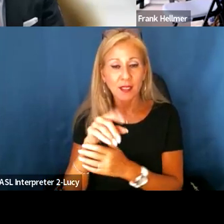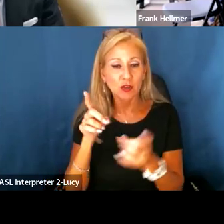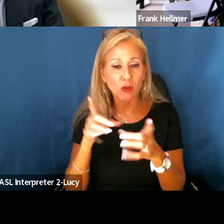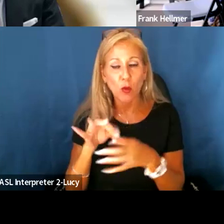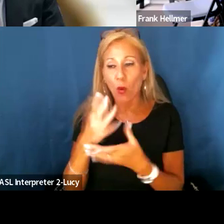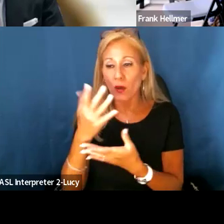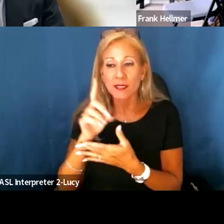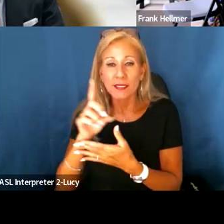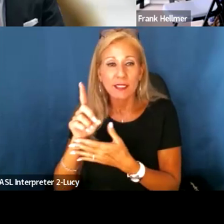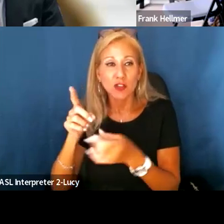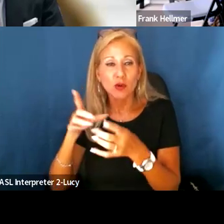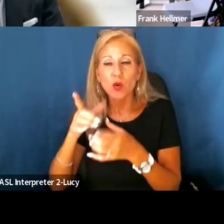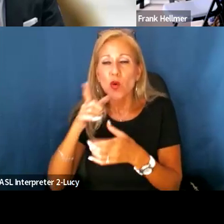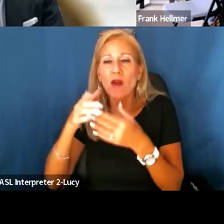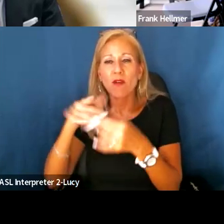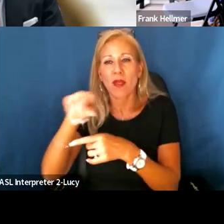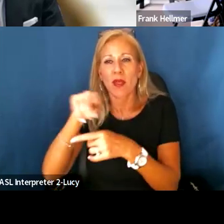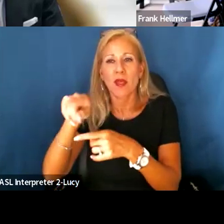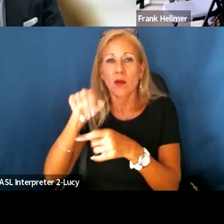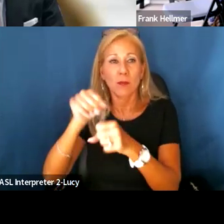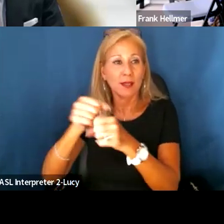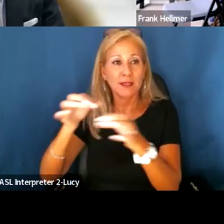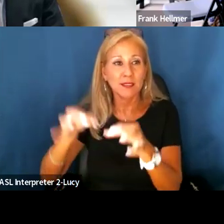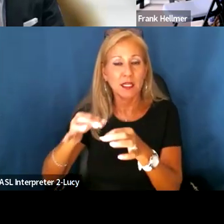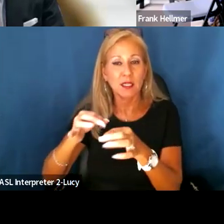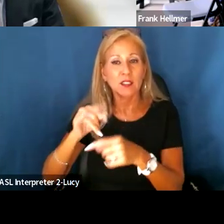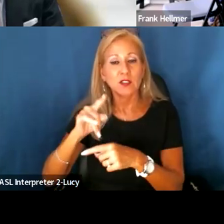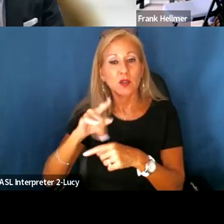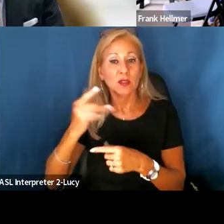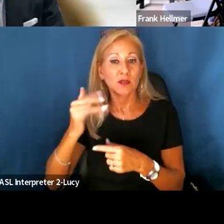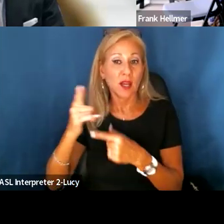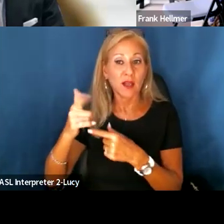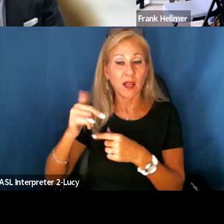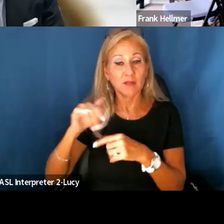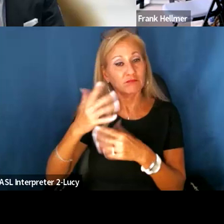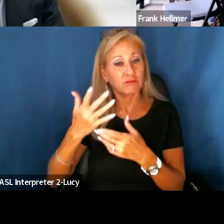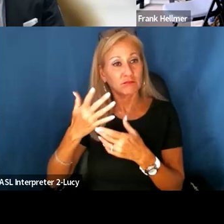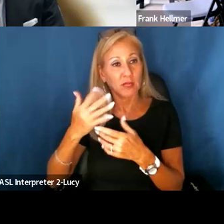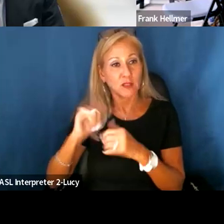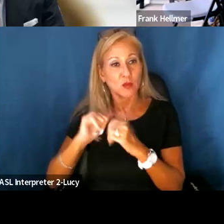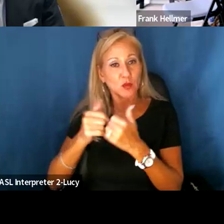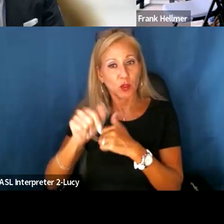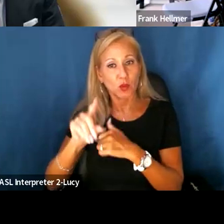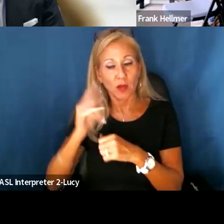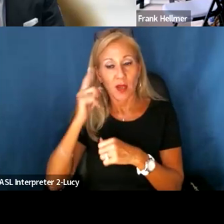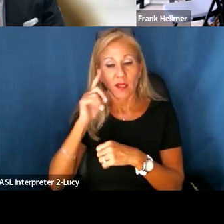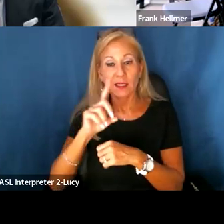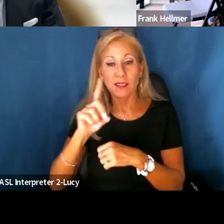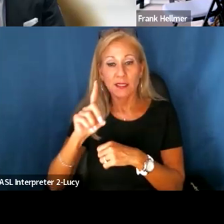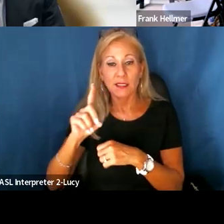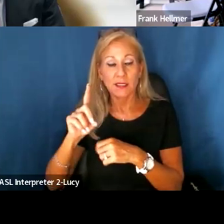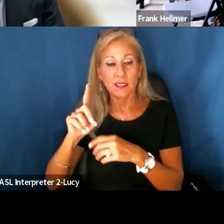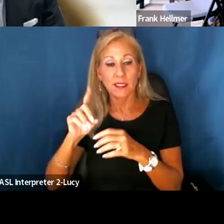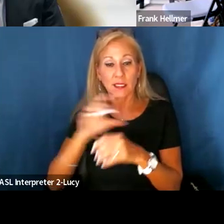director, whoever is making the decisions. So as a standing association, you can do that. I think the DD councils play